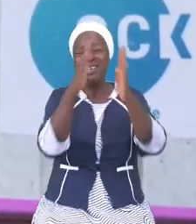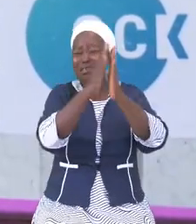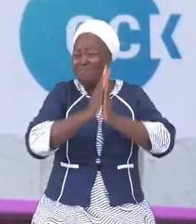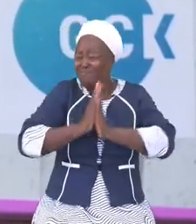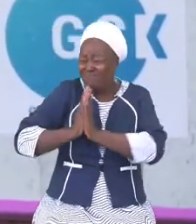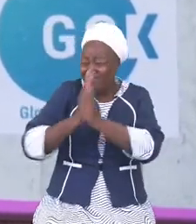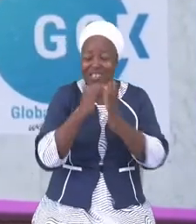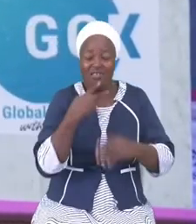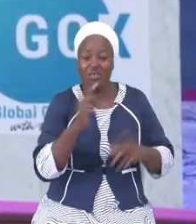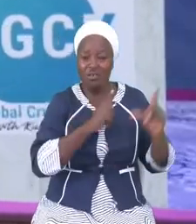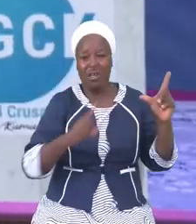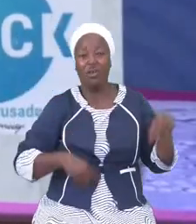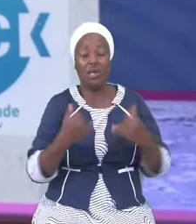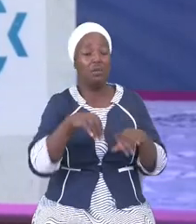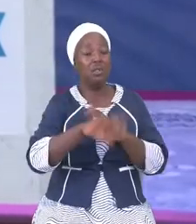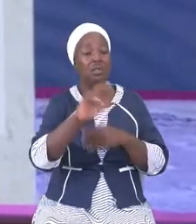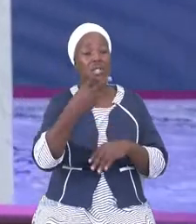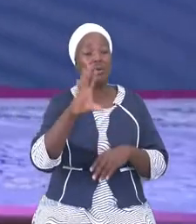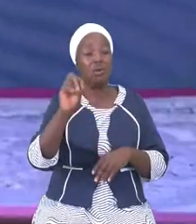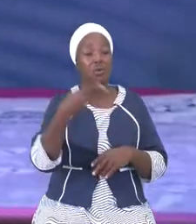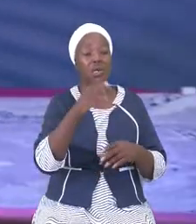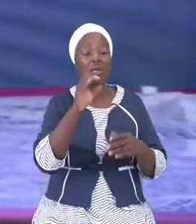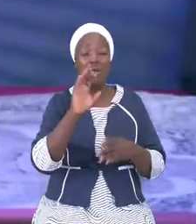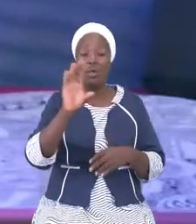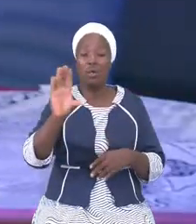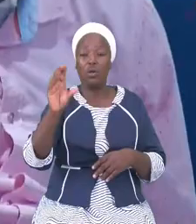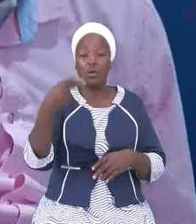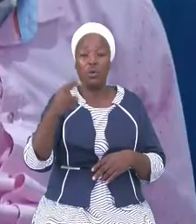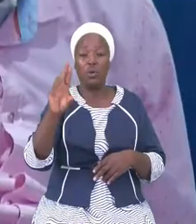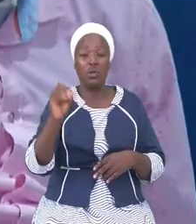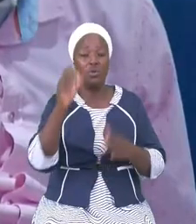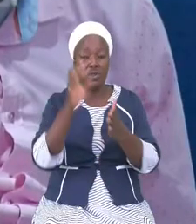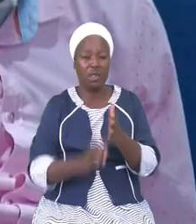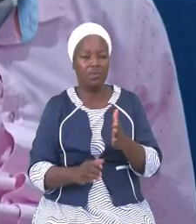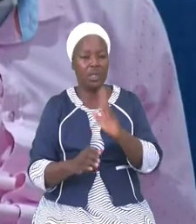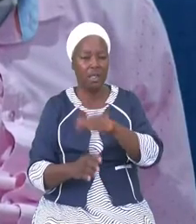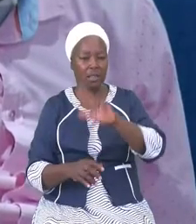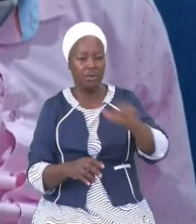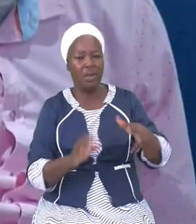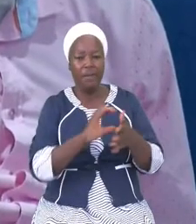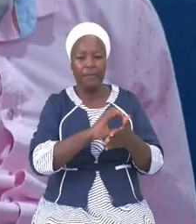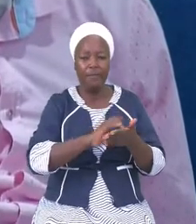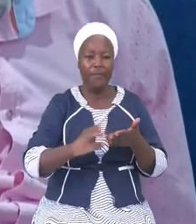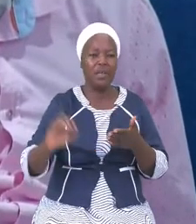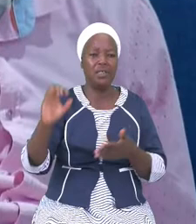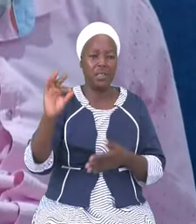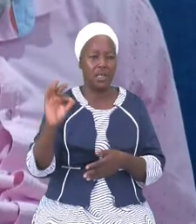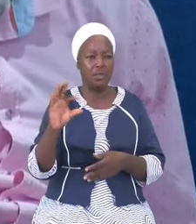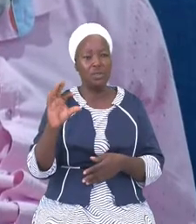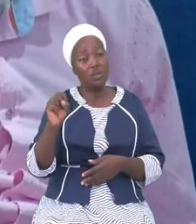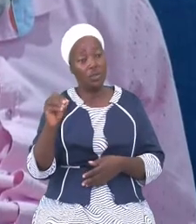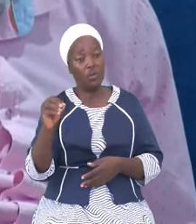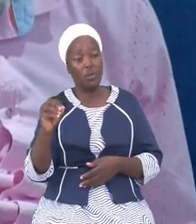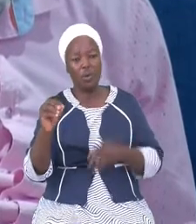Chronicles chapter 33, we're looking at verse 9. 2 Chronicles chapter 33, verse 9. So